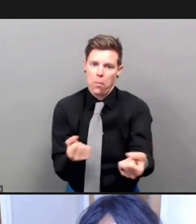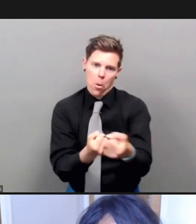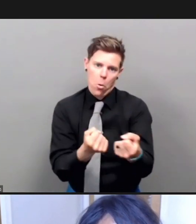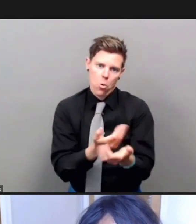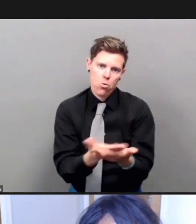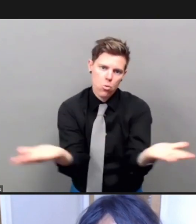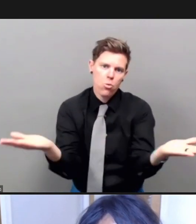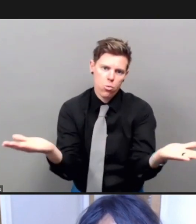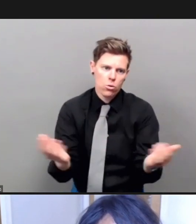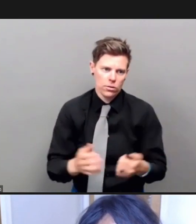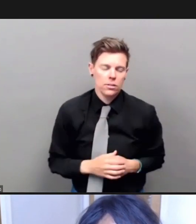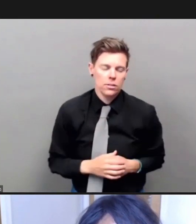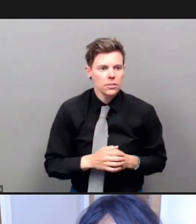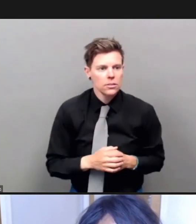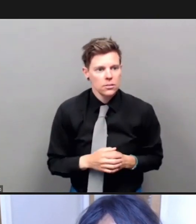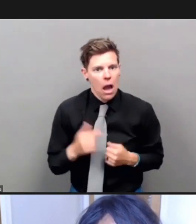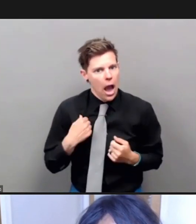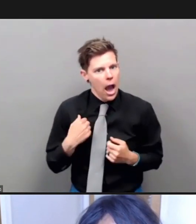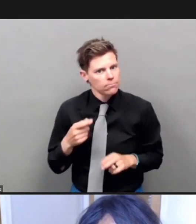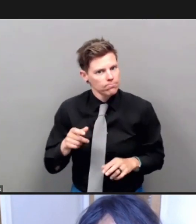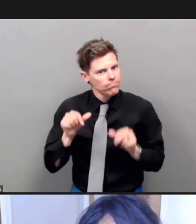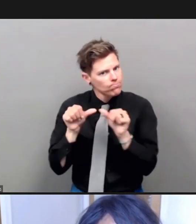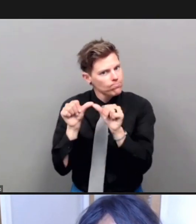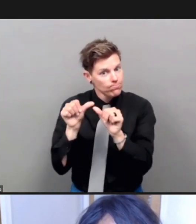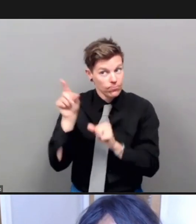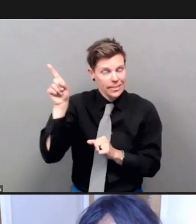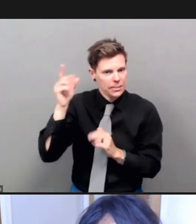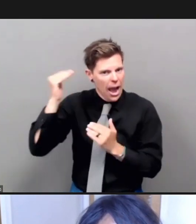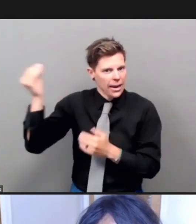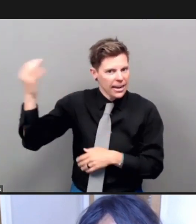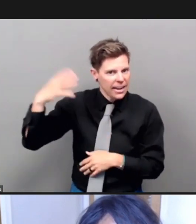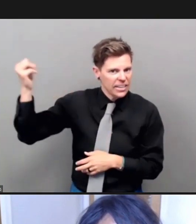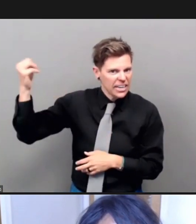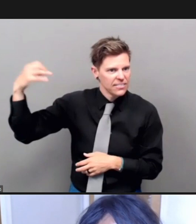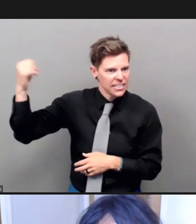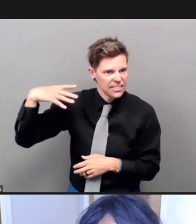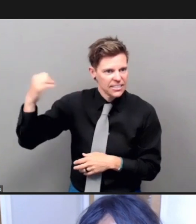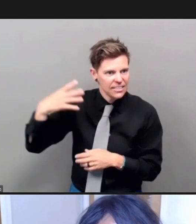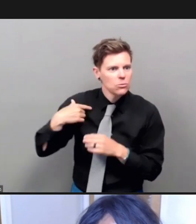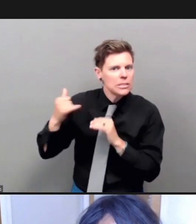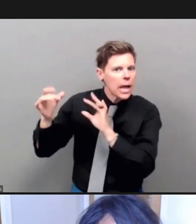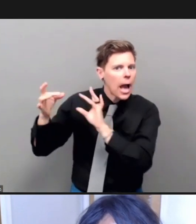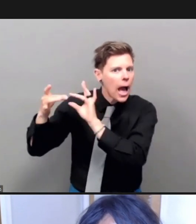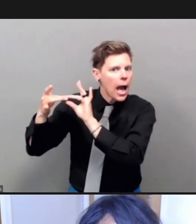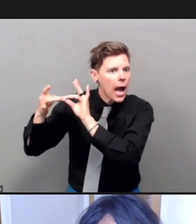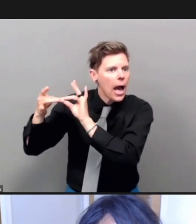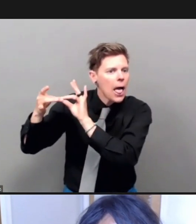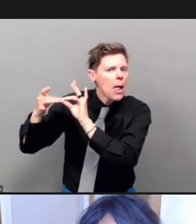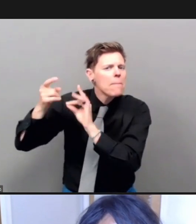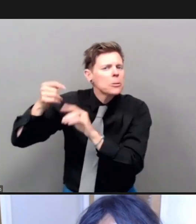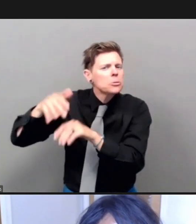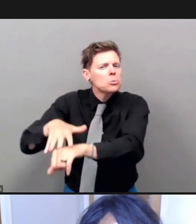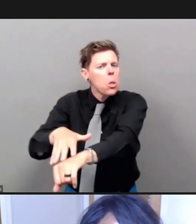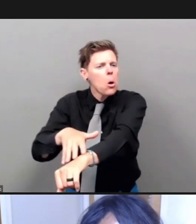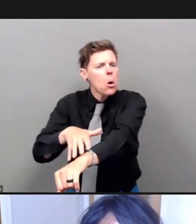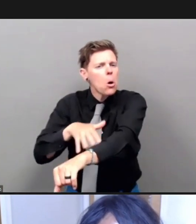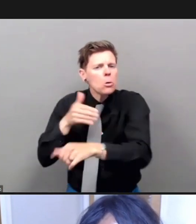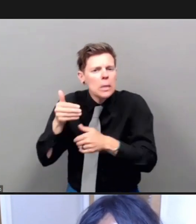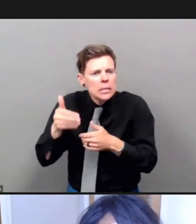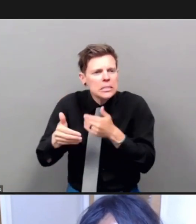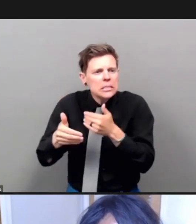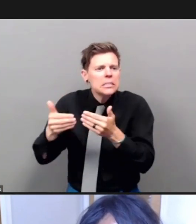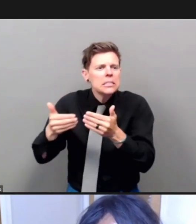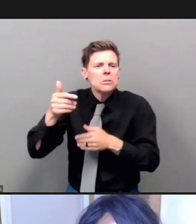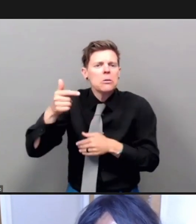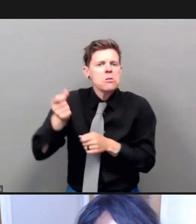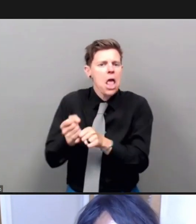us figure out how to gradually unwind things next year, next calendar year, and they're already issuing guidance.